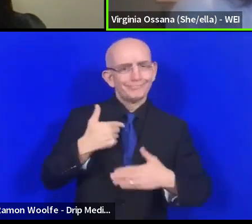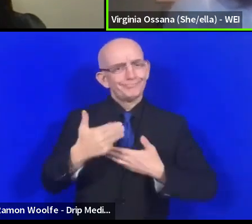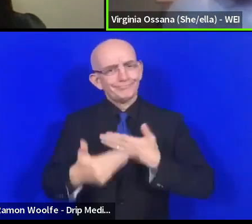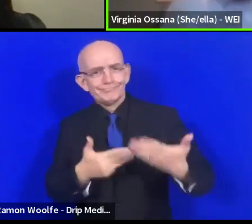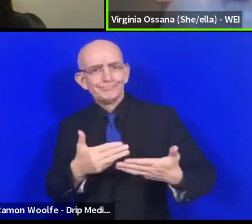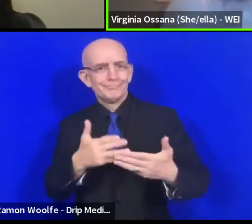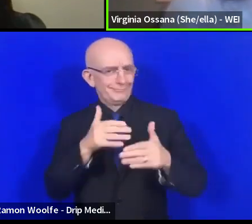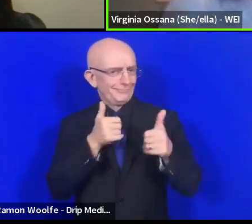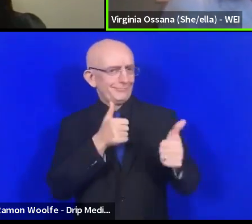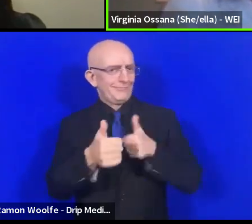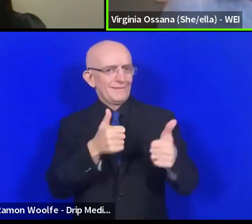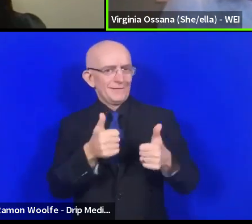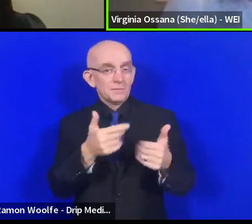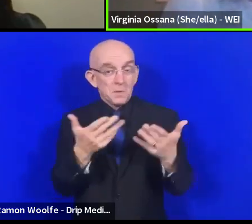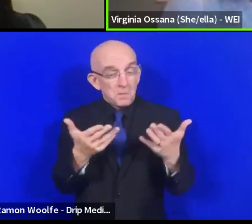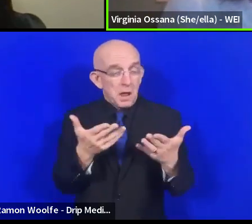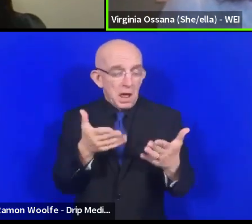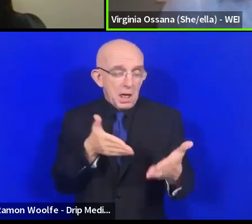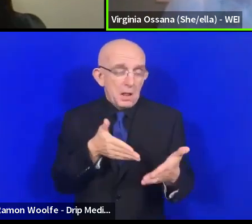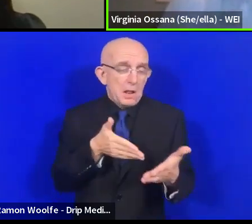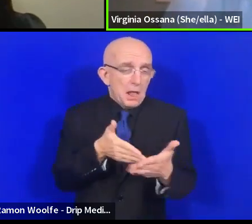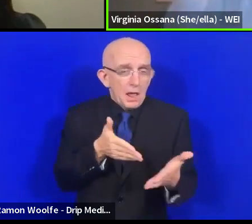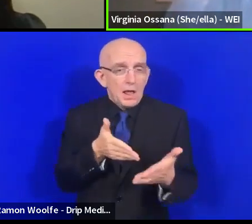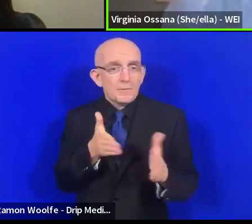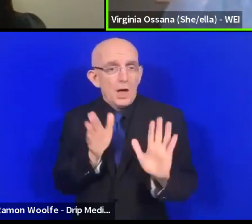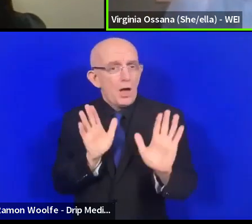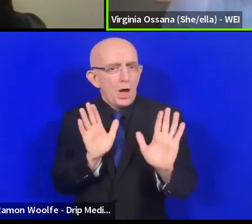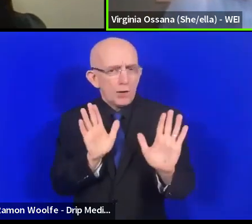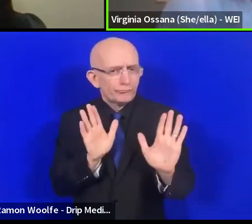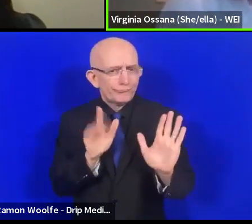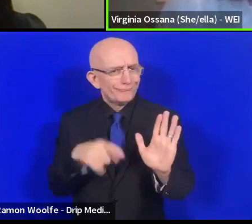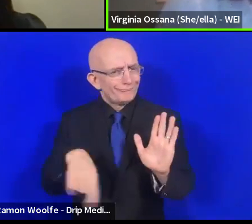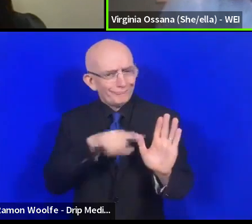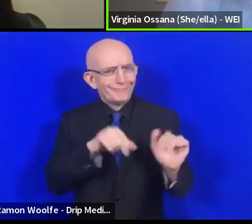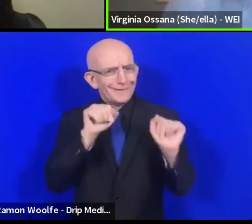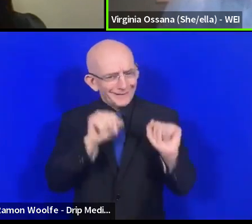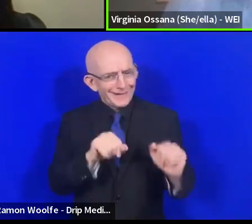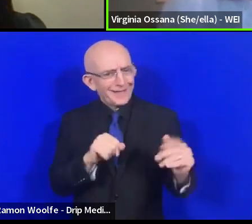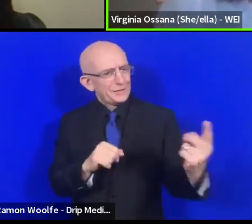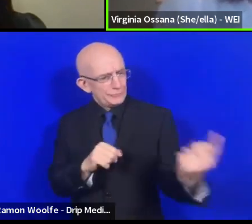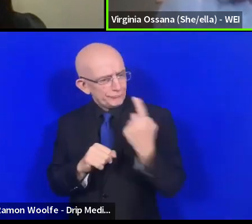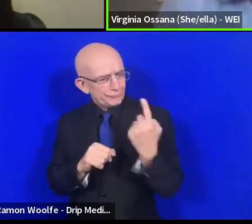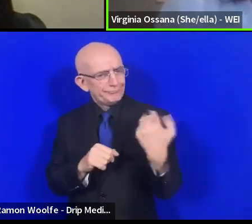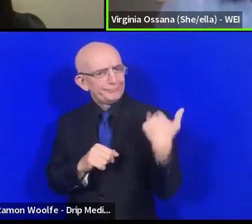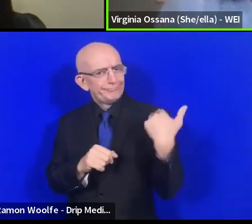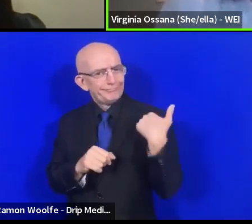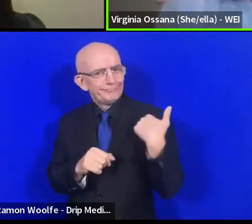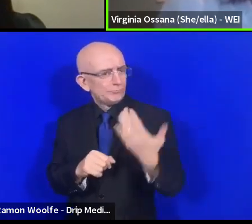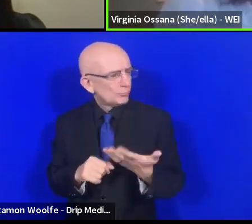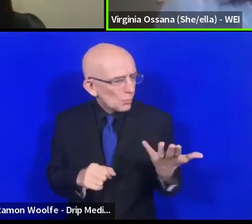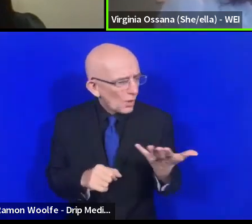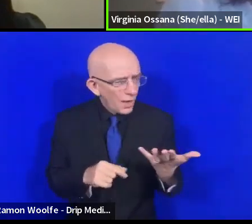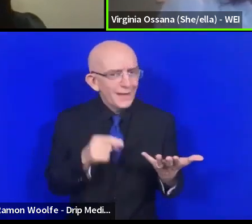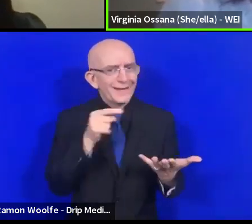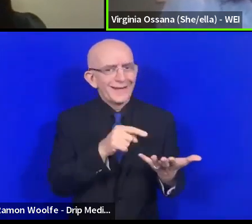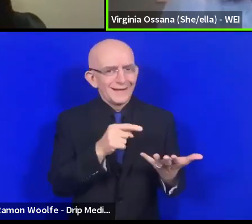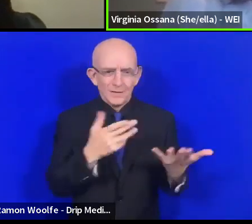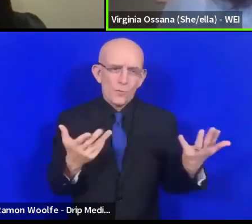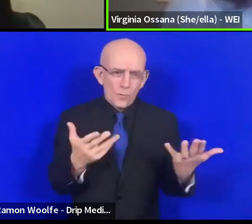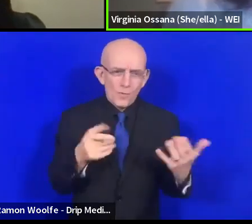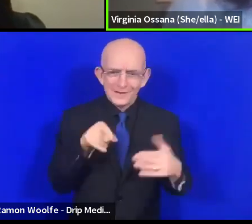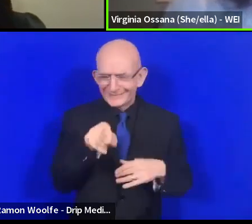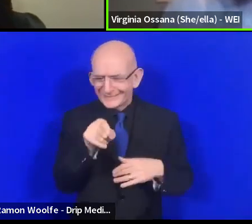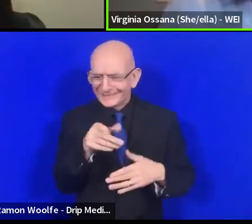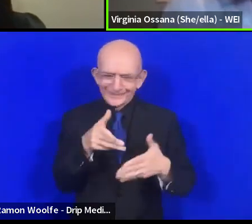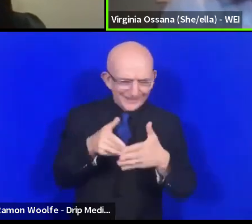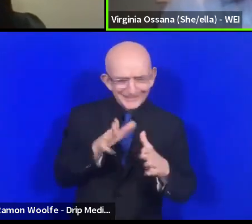to come to us or to you and have that challenge be resolved. So I think that was really great to see.